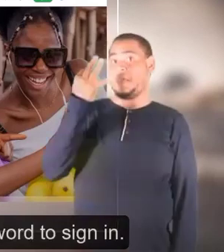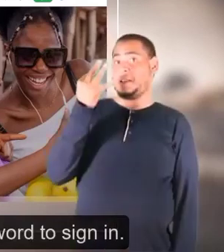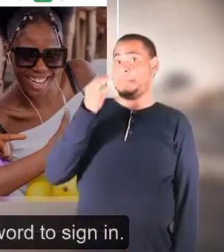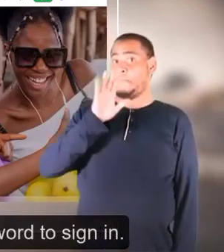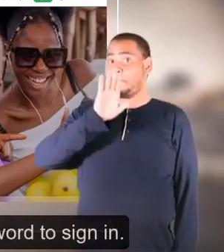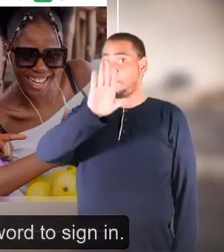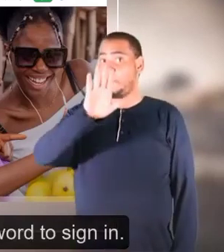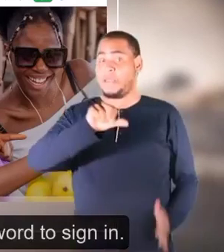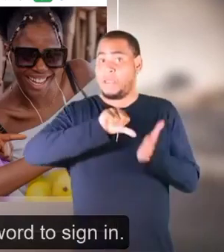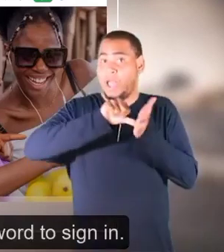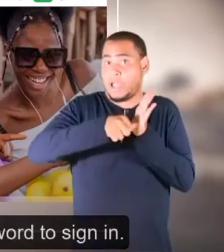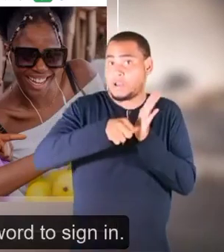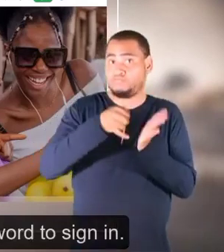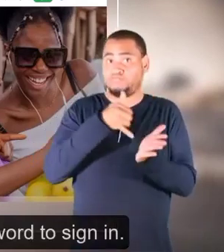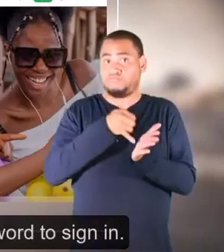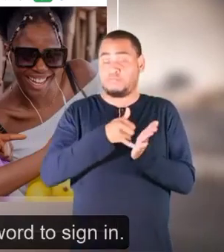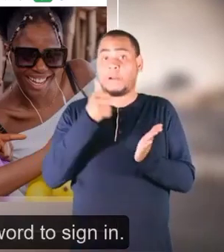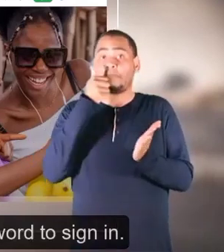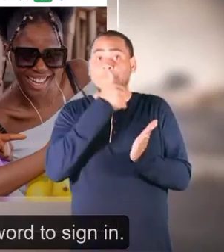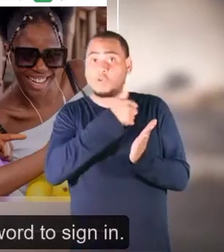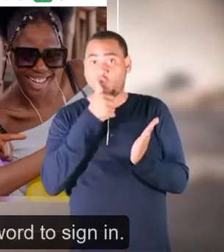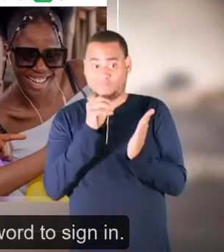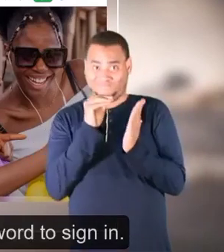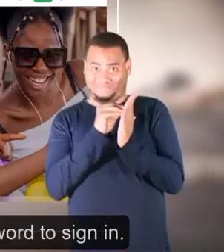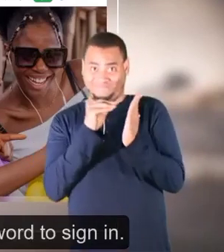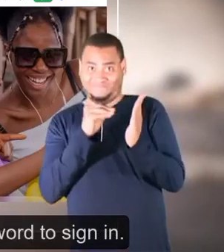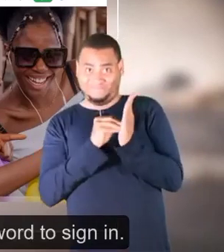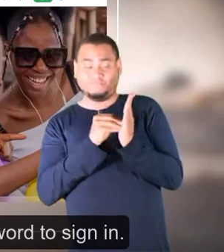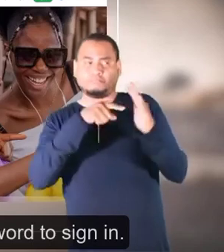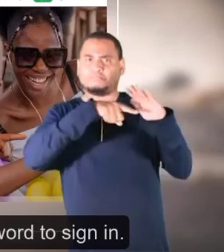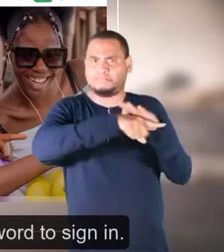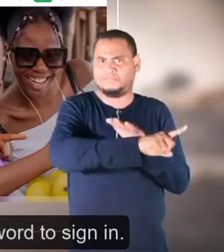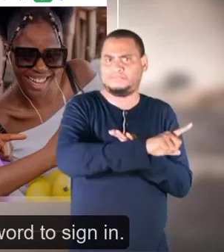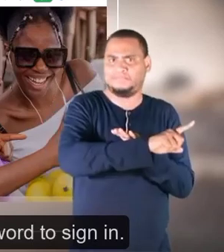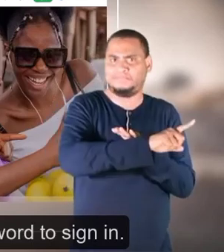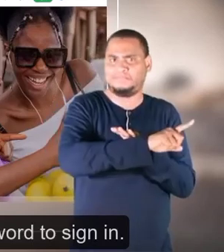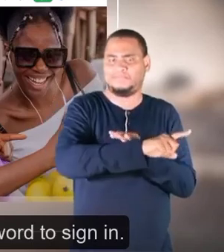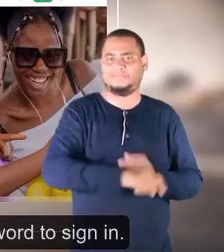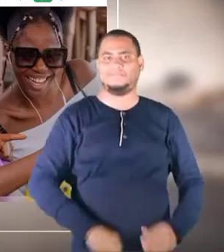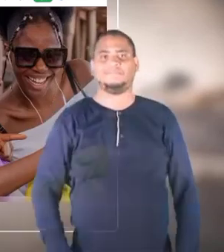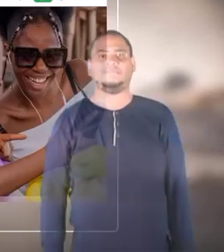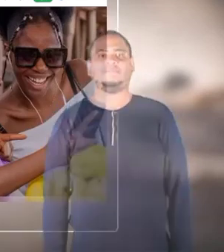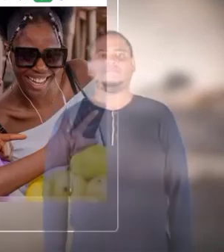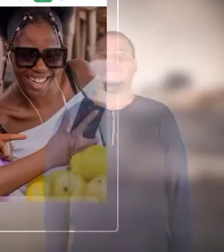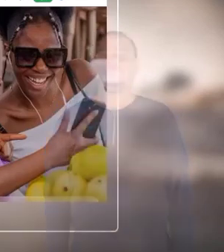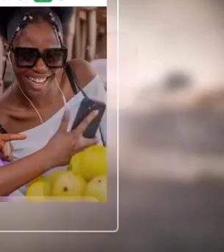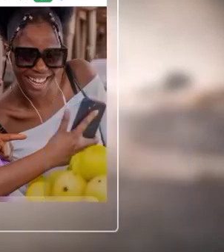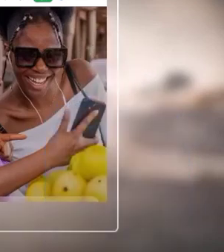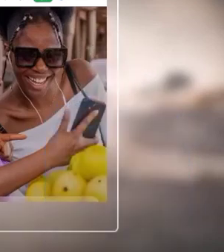3. Enter your ID number and password to sign in.